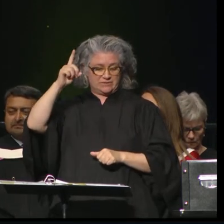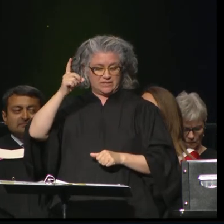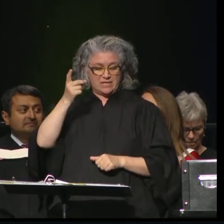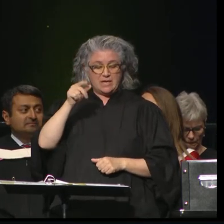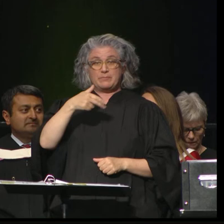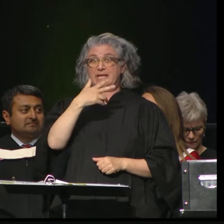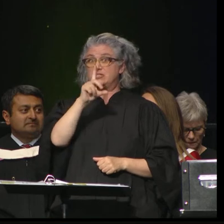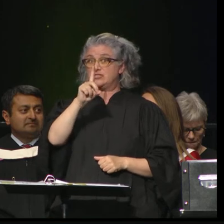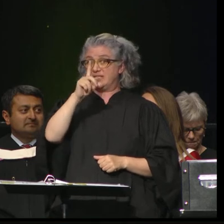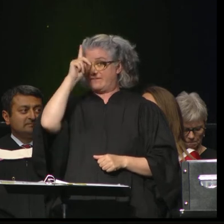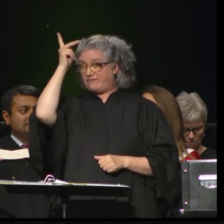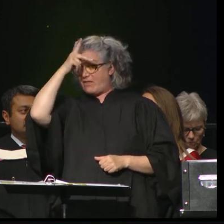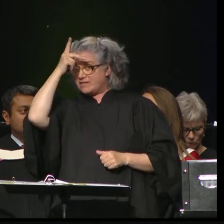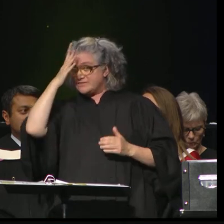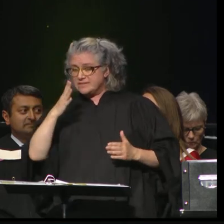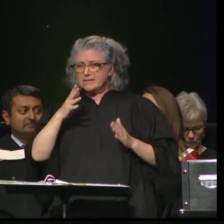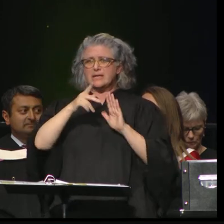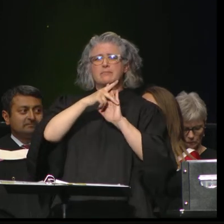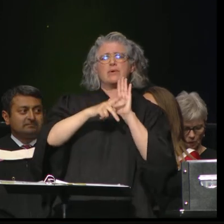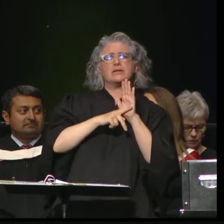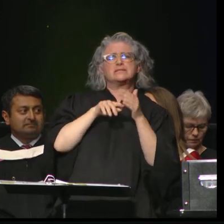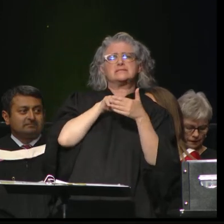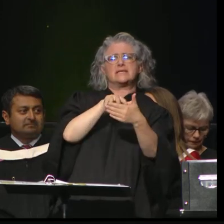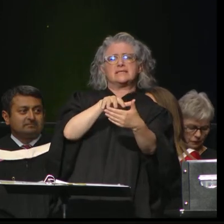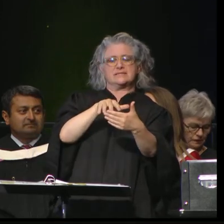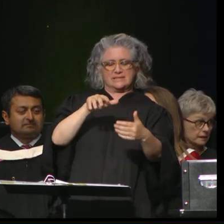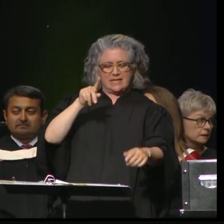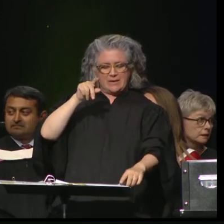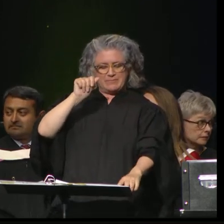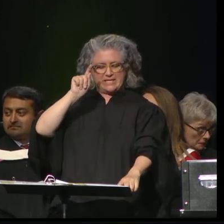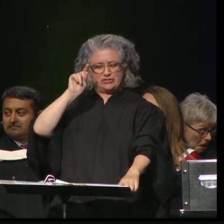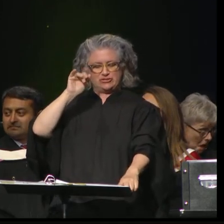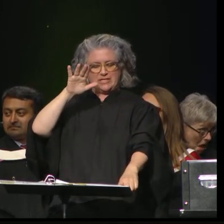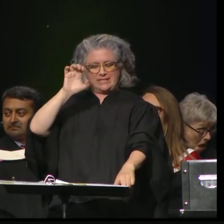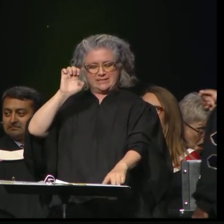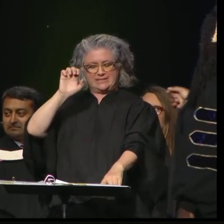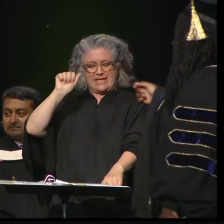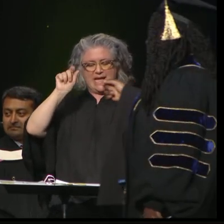Doctor of Philosophy, Policy Studies, Patience Adamu.